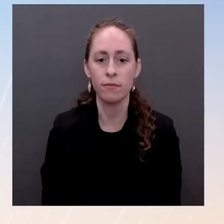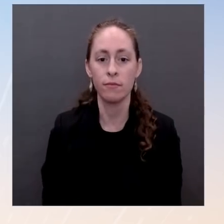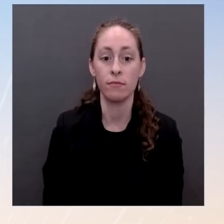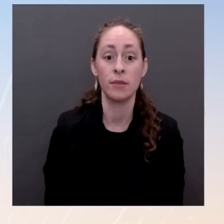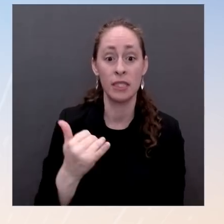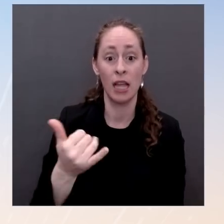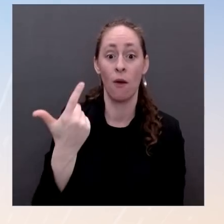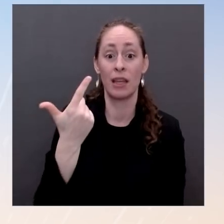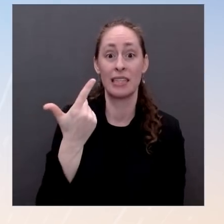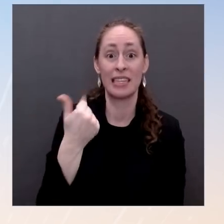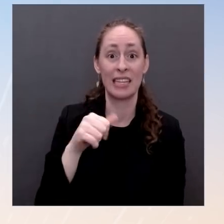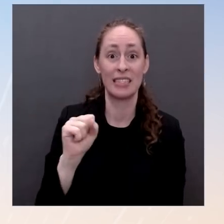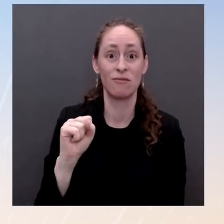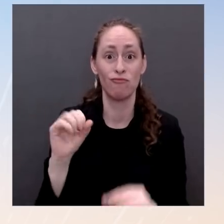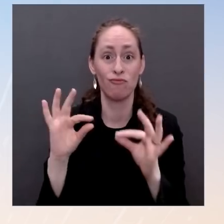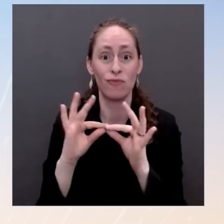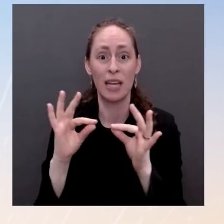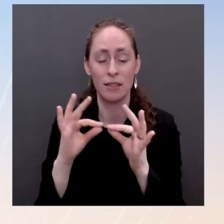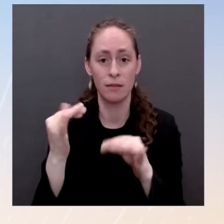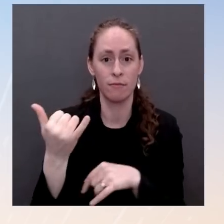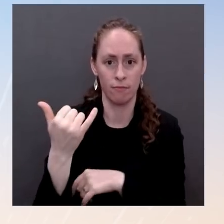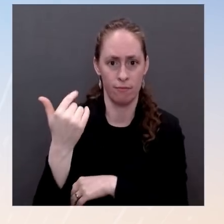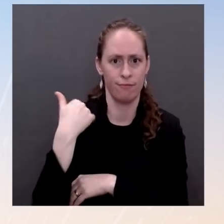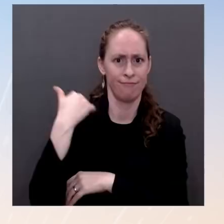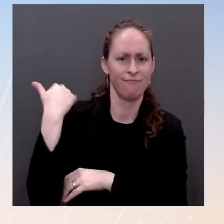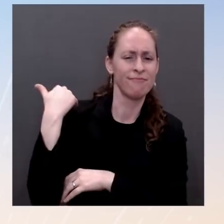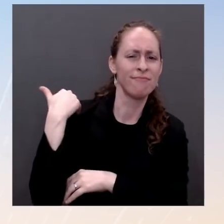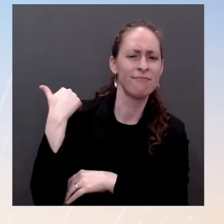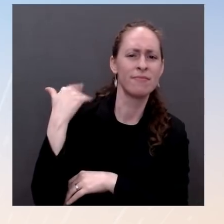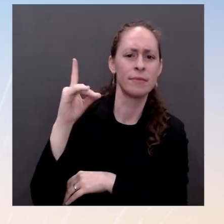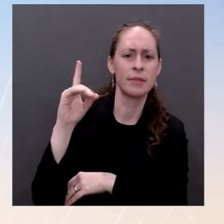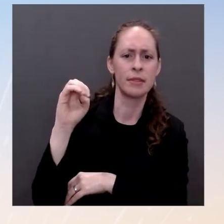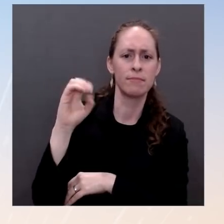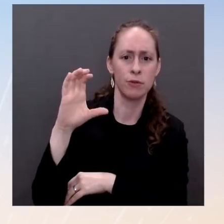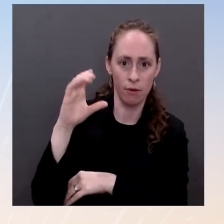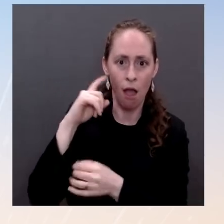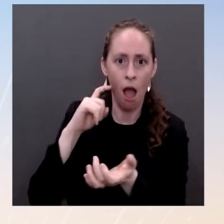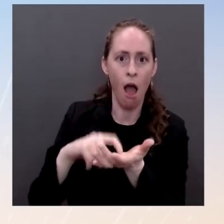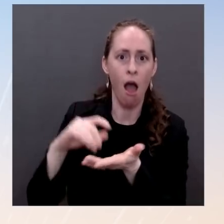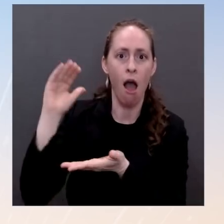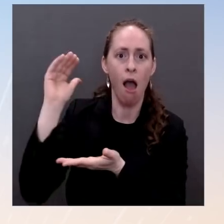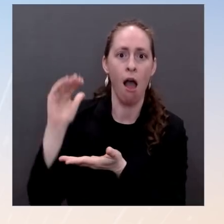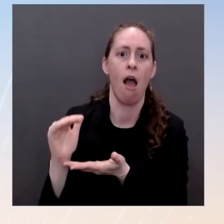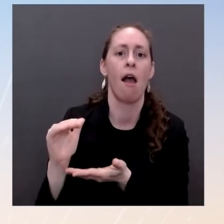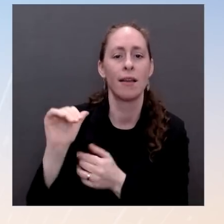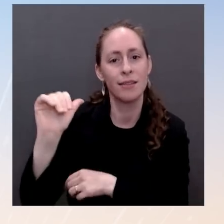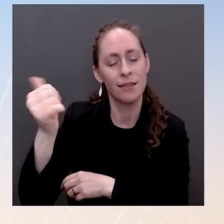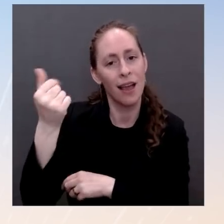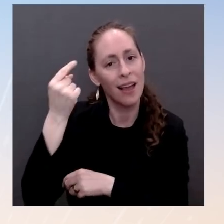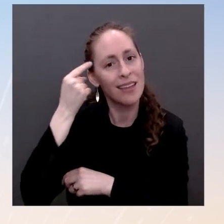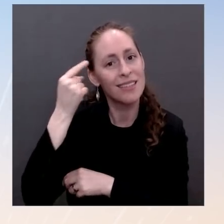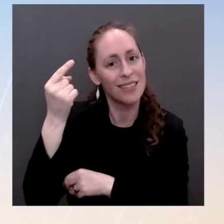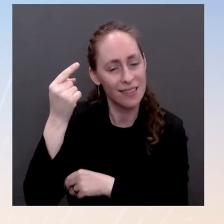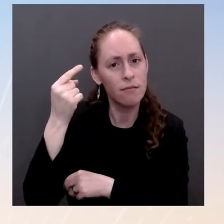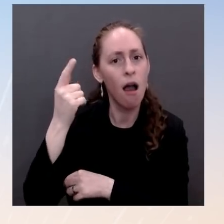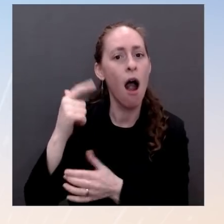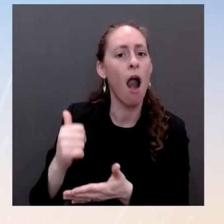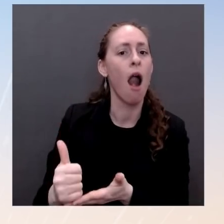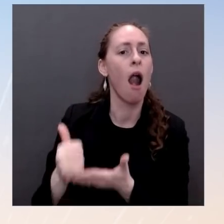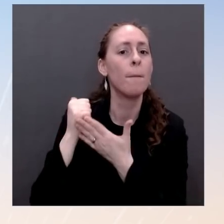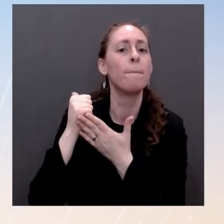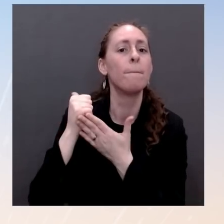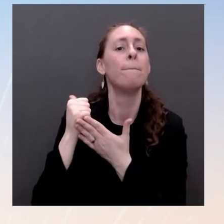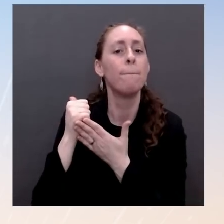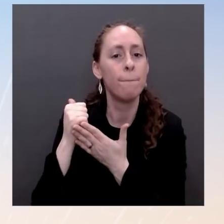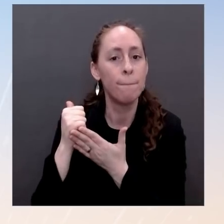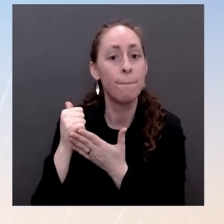10 cents thanks to tapping the Strategic Petroleum Reserve, something where there are still releases that have been ongoing. The president also made clear in his remarks